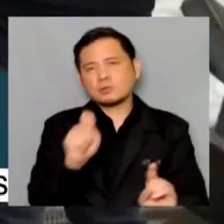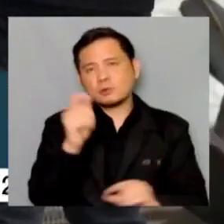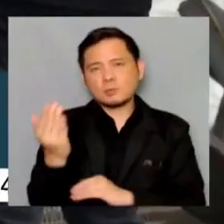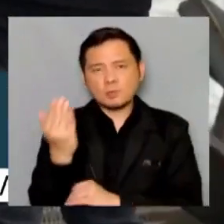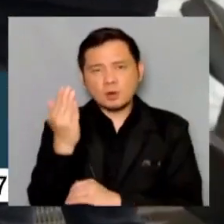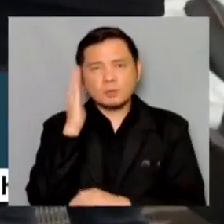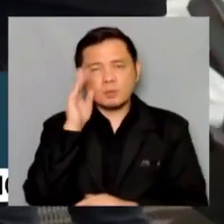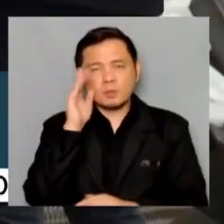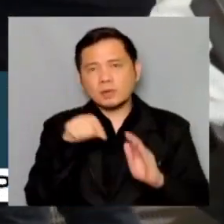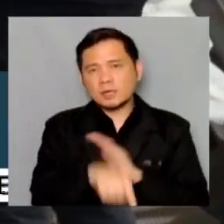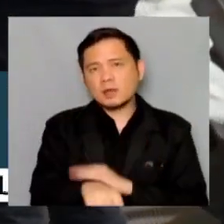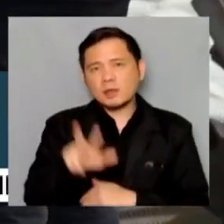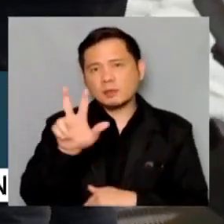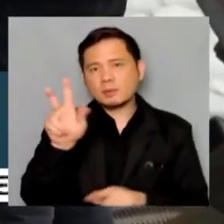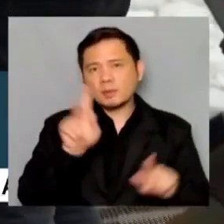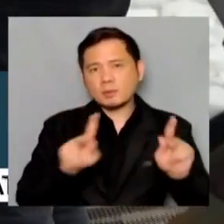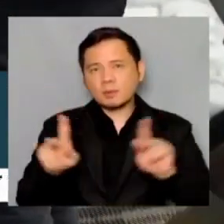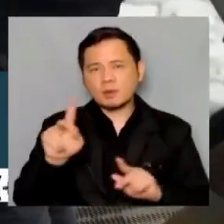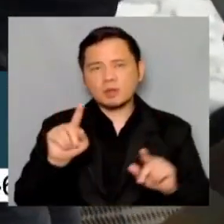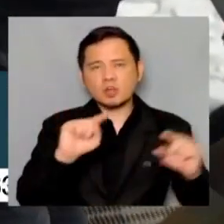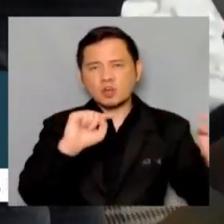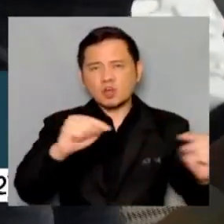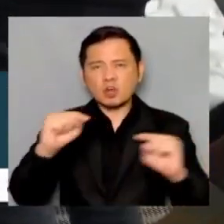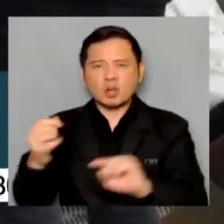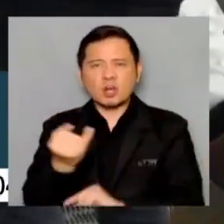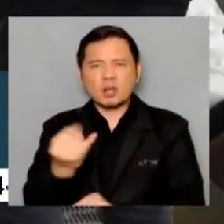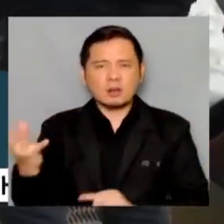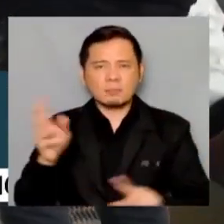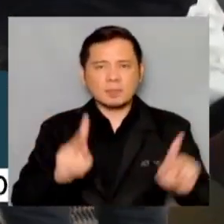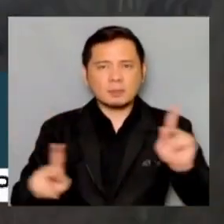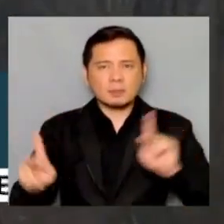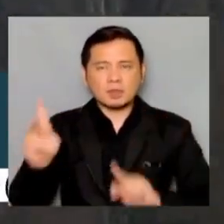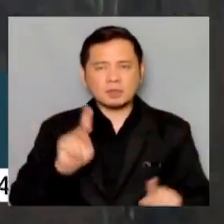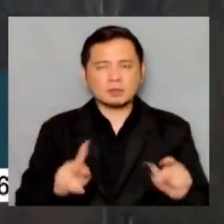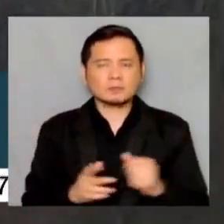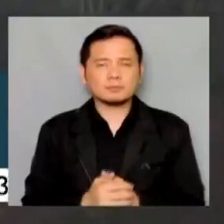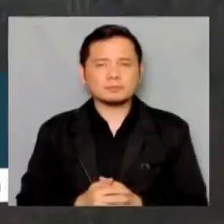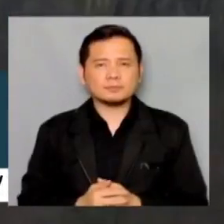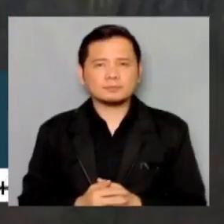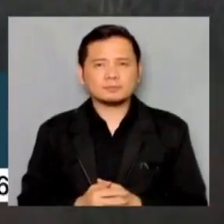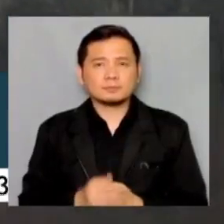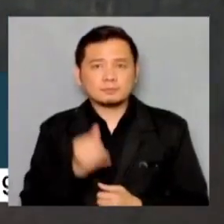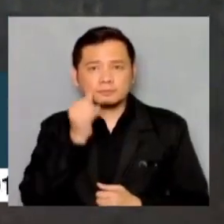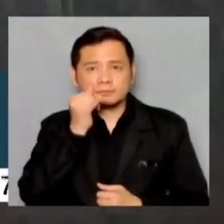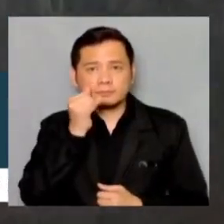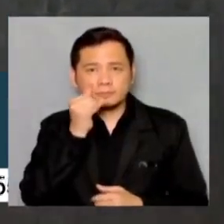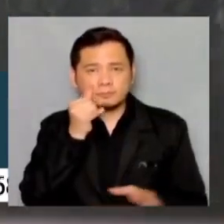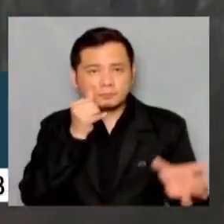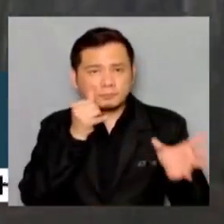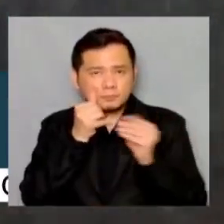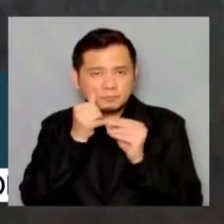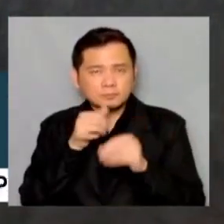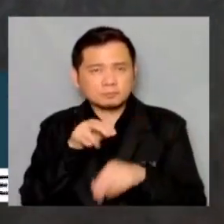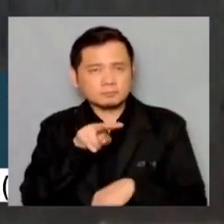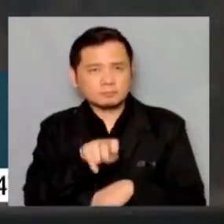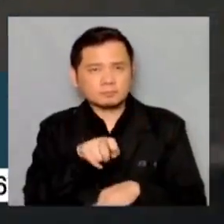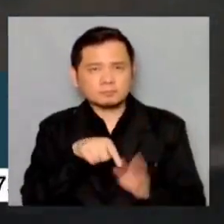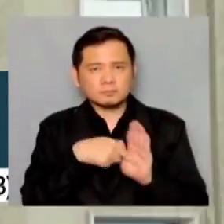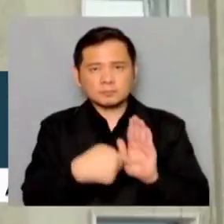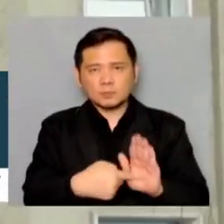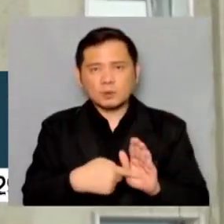least 3 people and wounding others, according to the local authorities. Video showed a large hole in the side of a